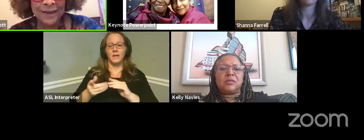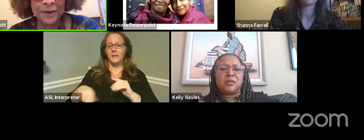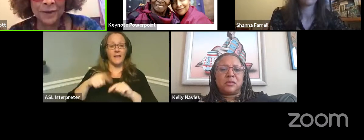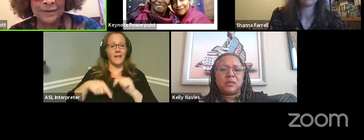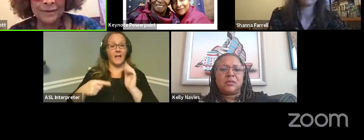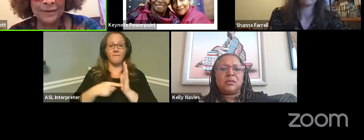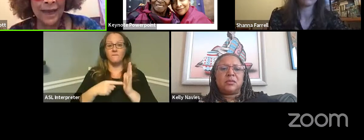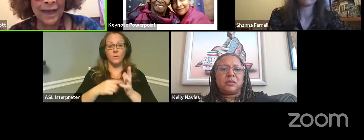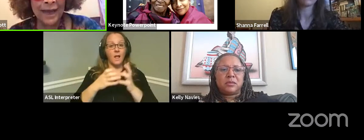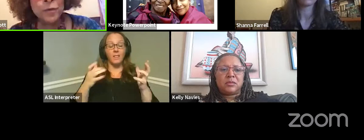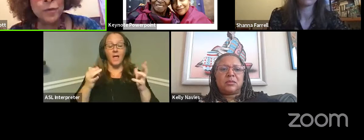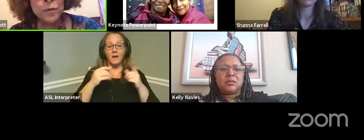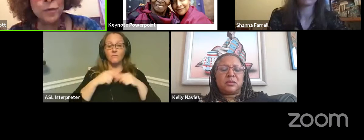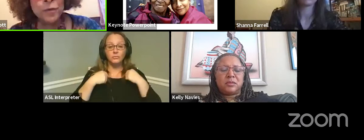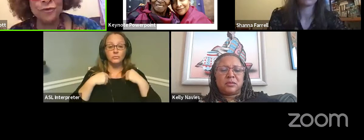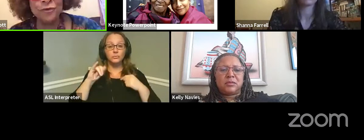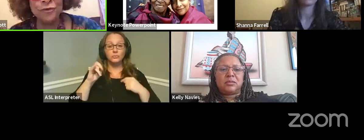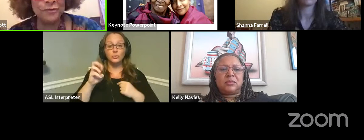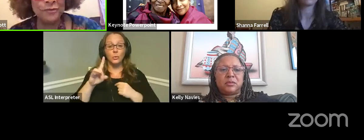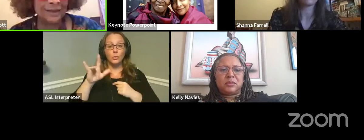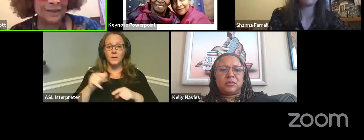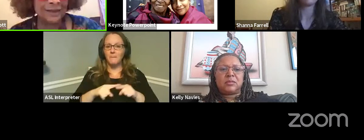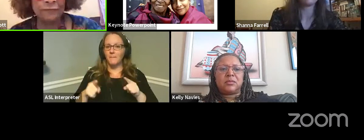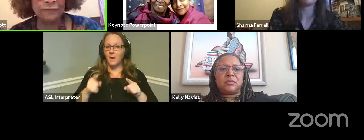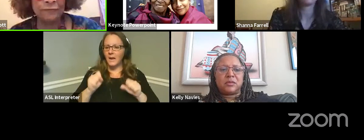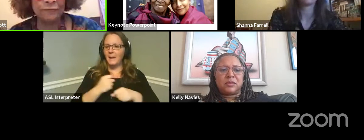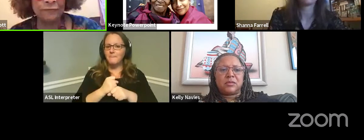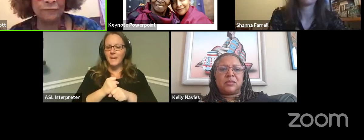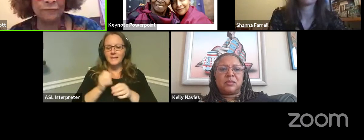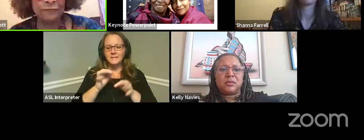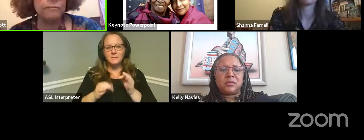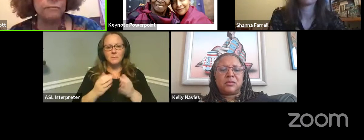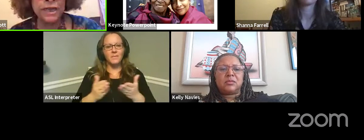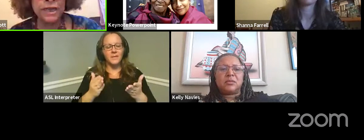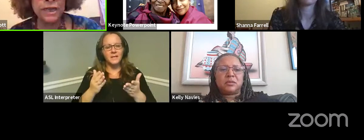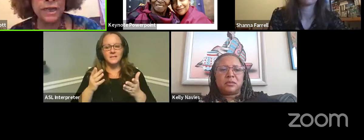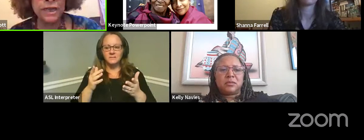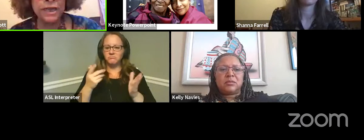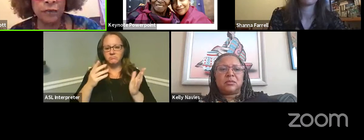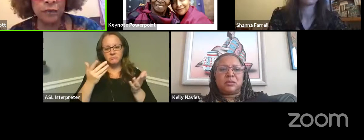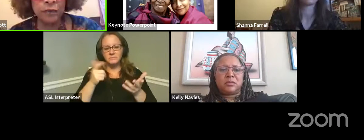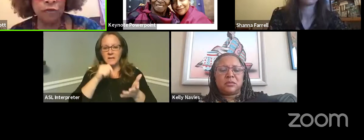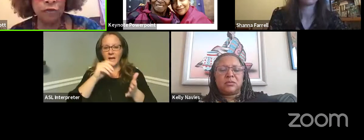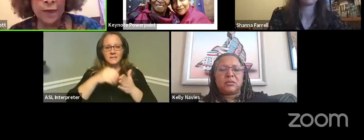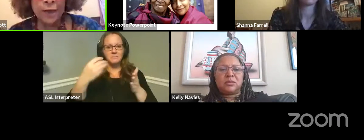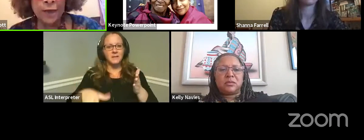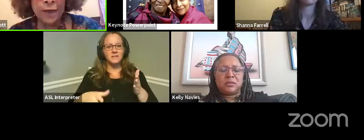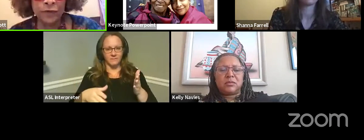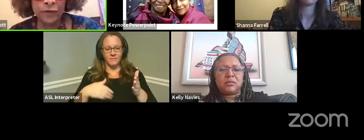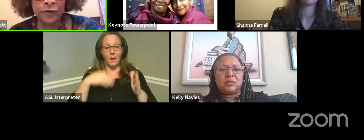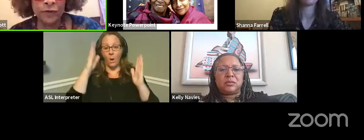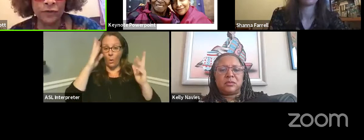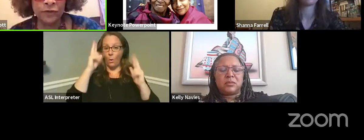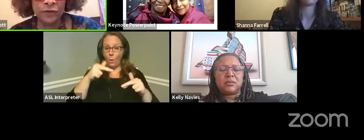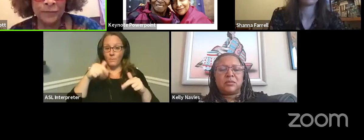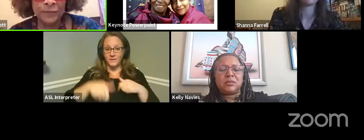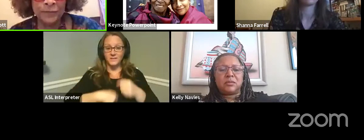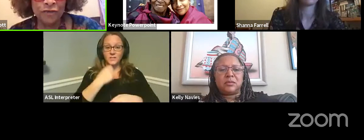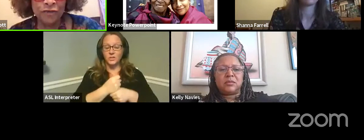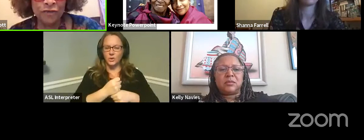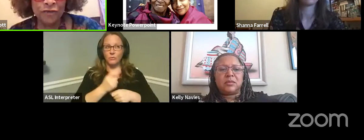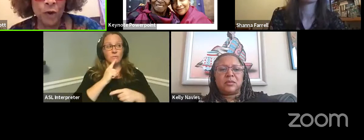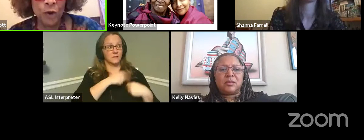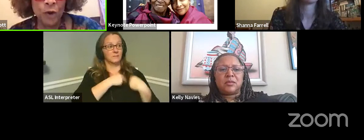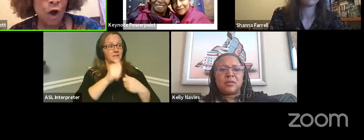jewelry, but I hope we can do something like it this year. For the maybe 10 years, we've been doing an artist